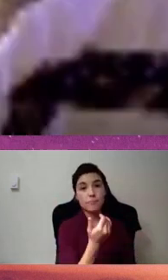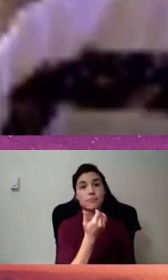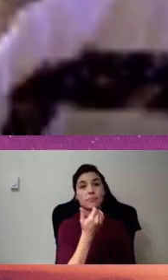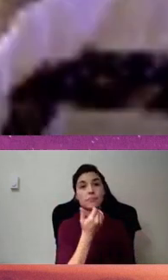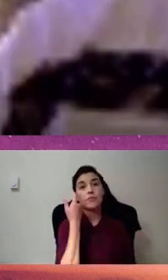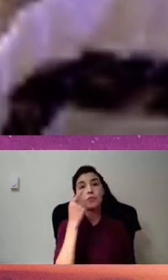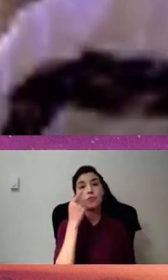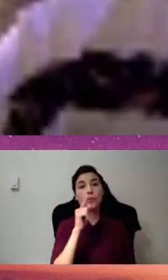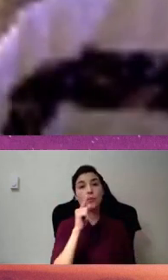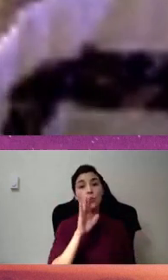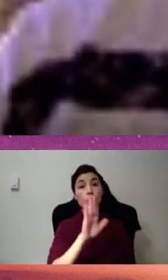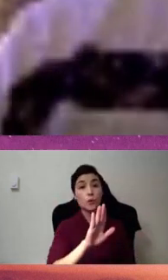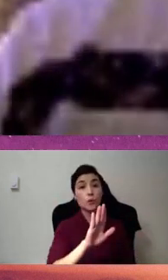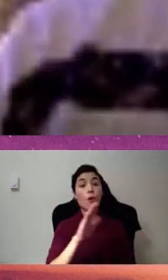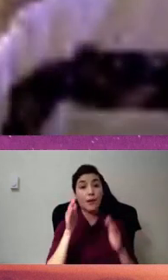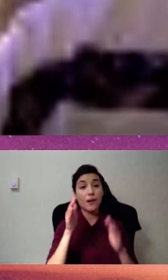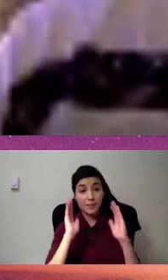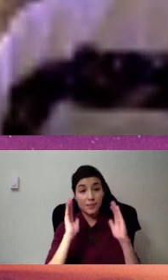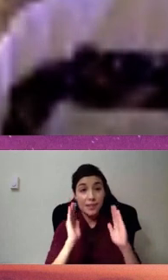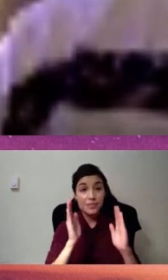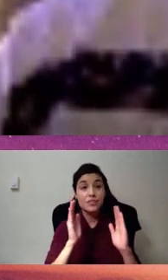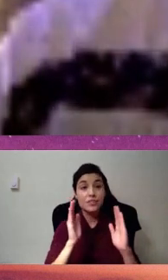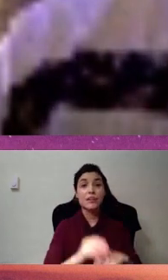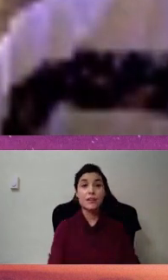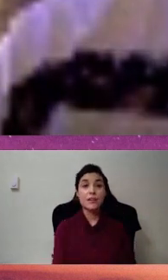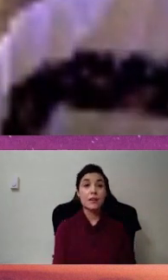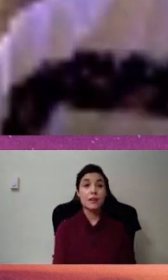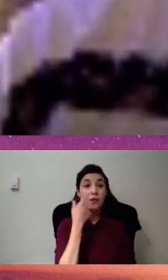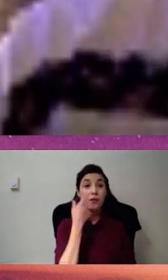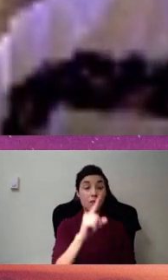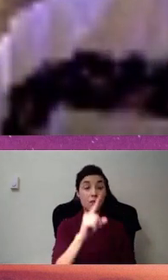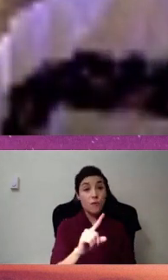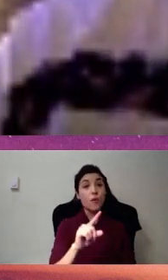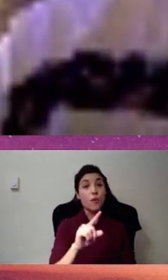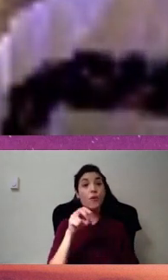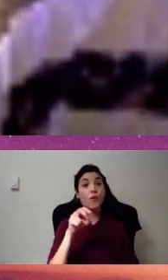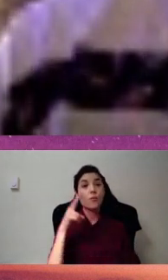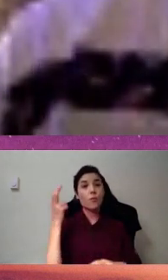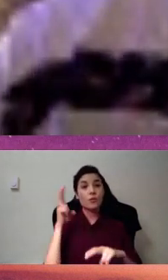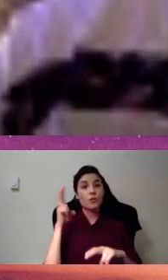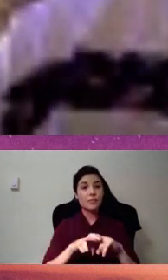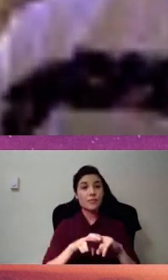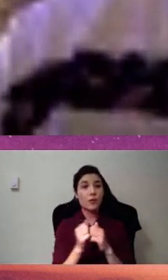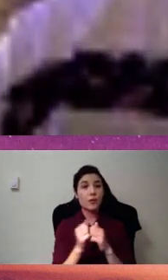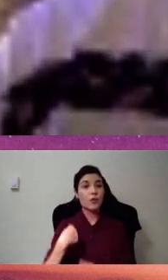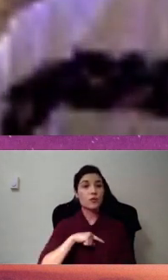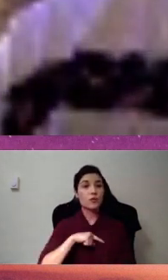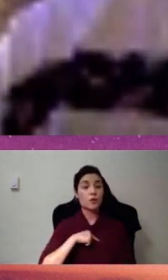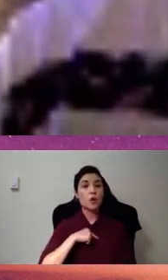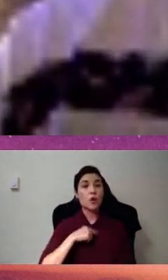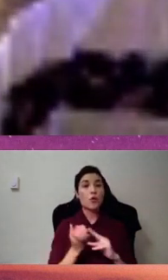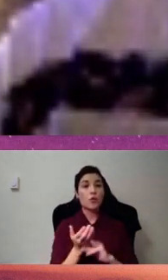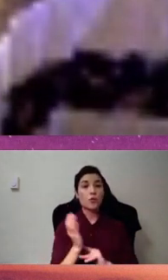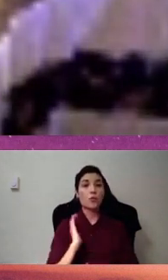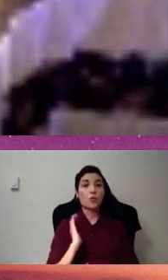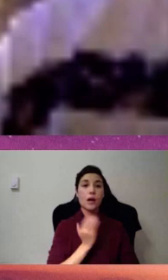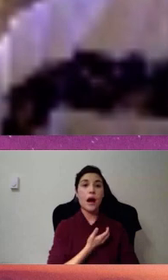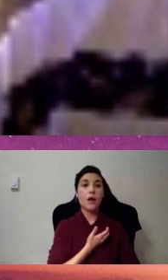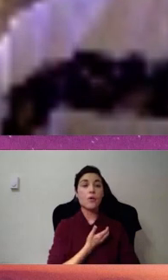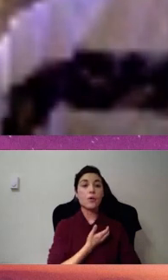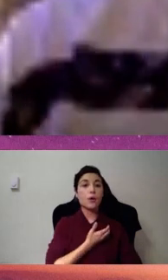undivided attention, for sitting with us through our process, because, as I stated